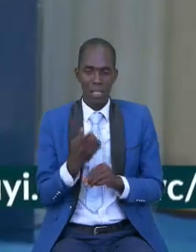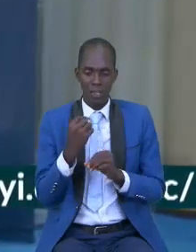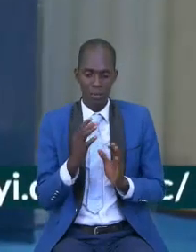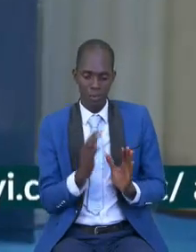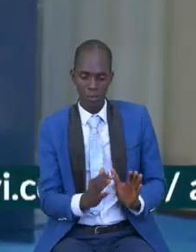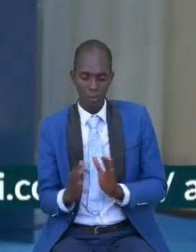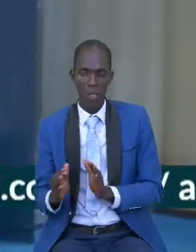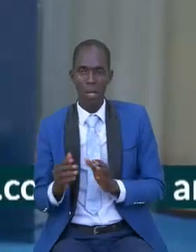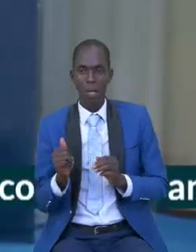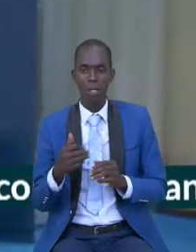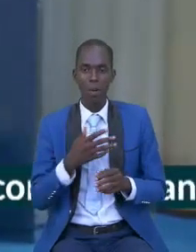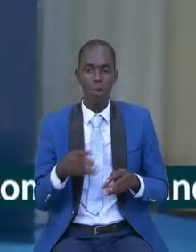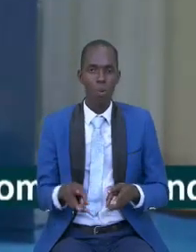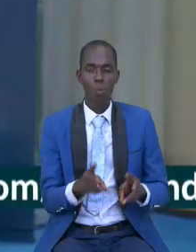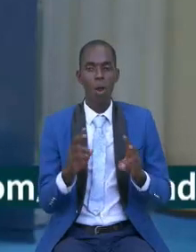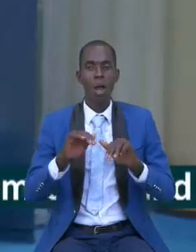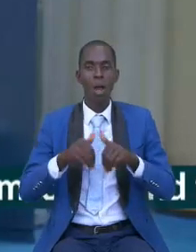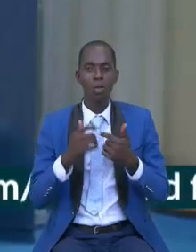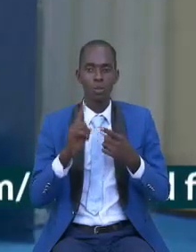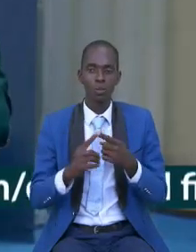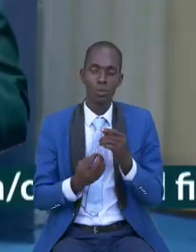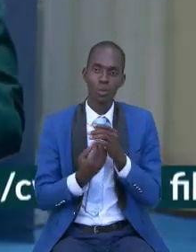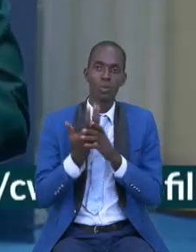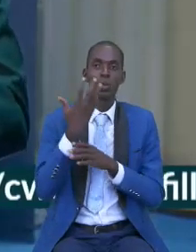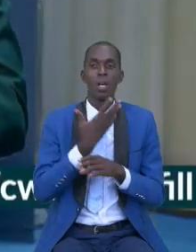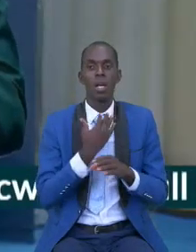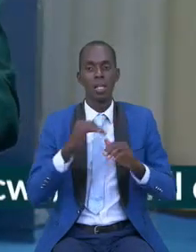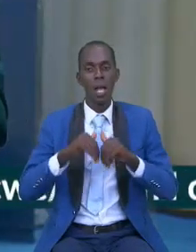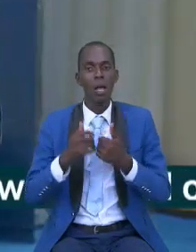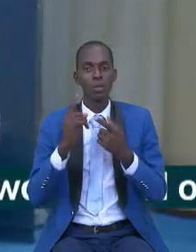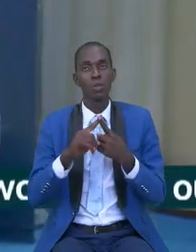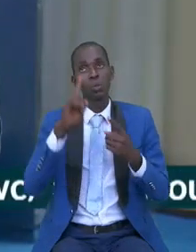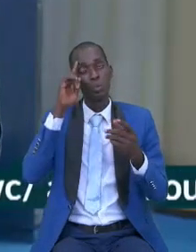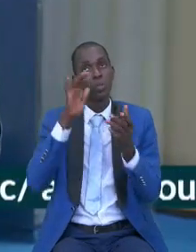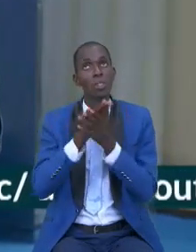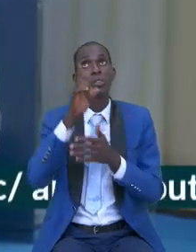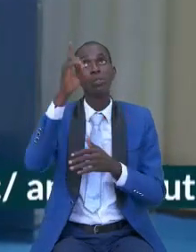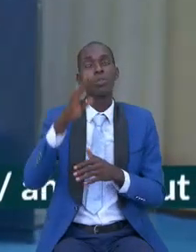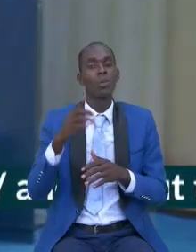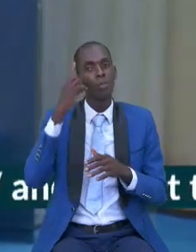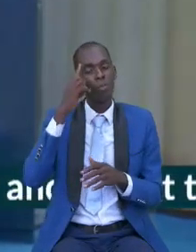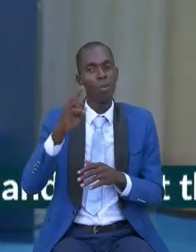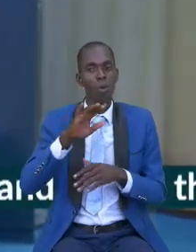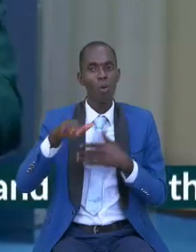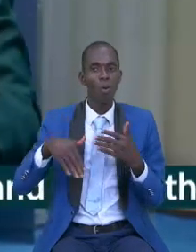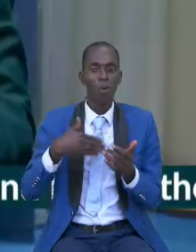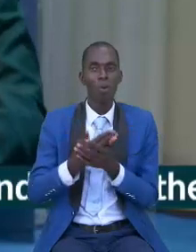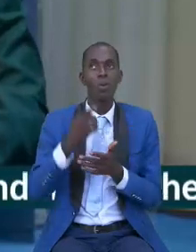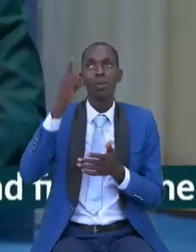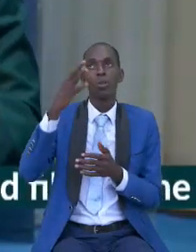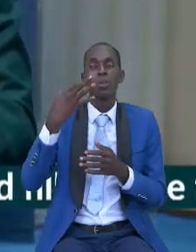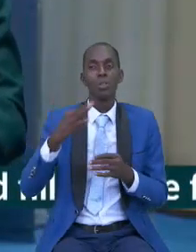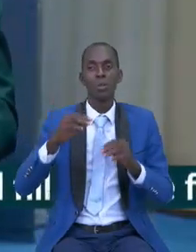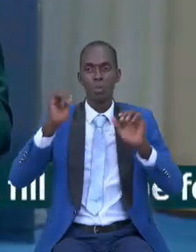ways how to move forward and how to believe God for all the God of possibilities releasing his